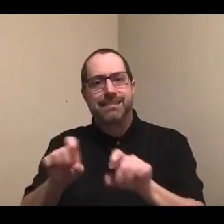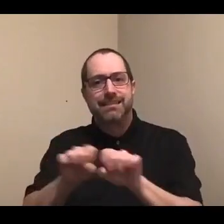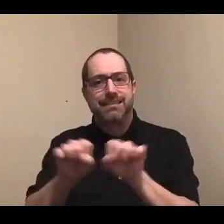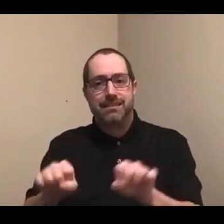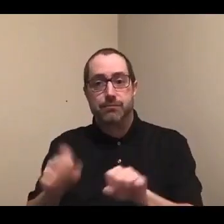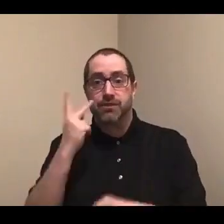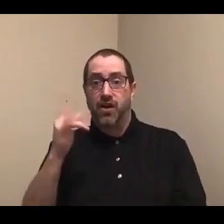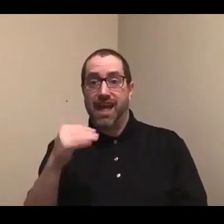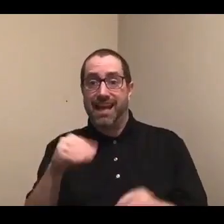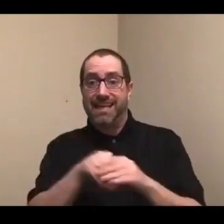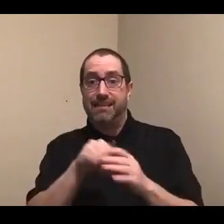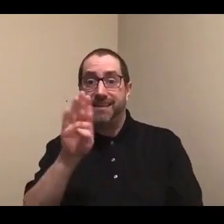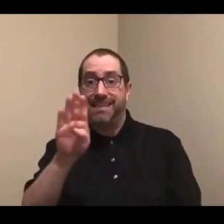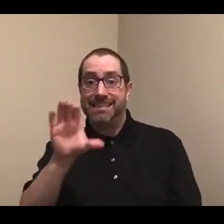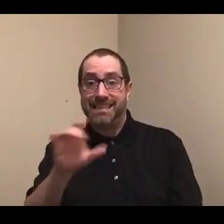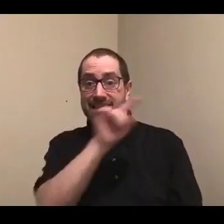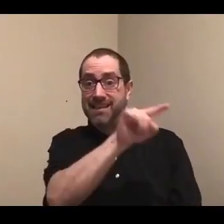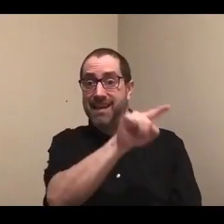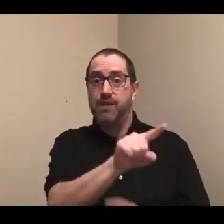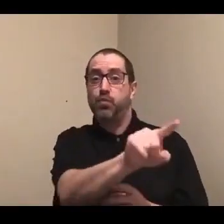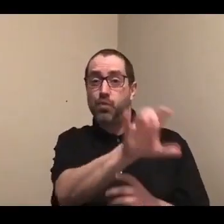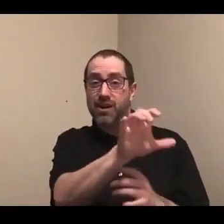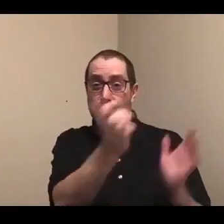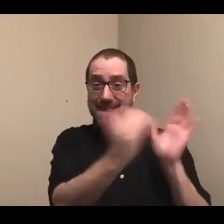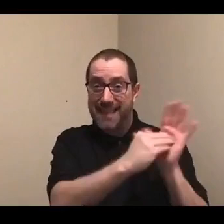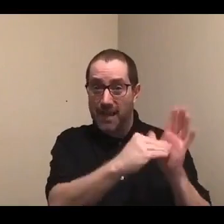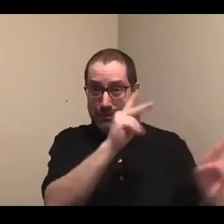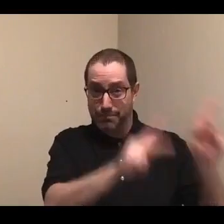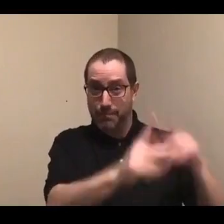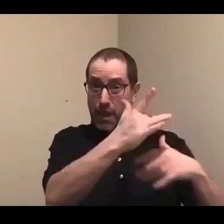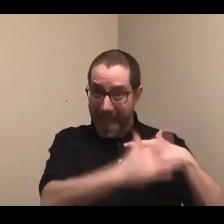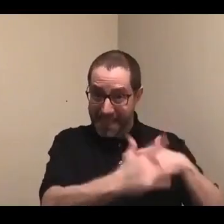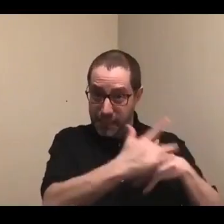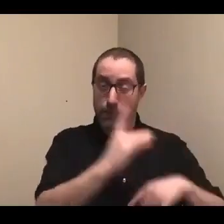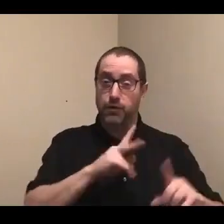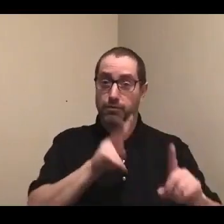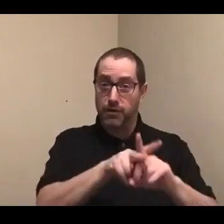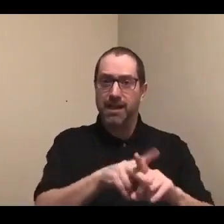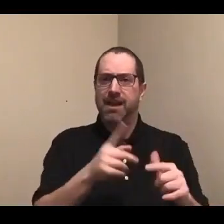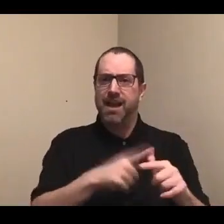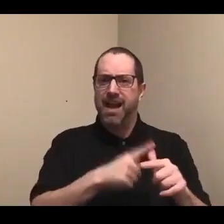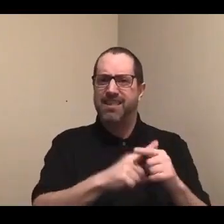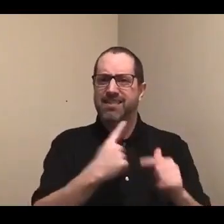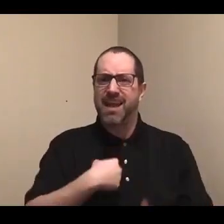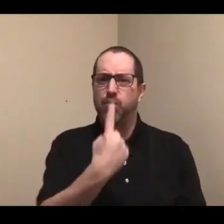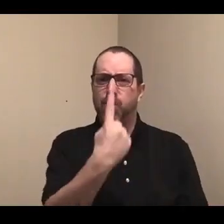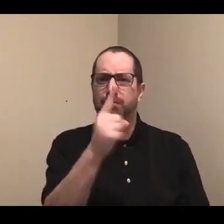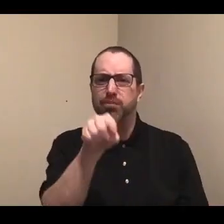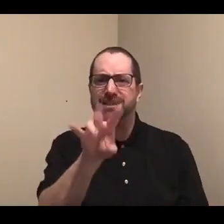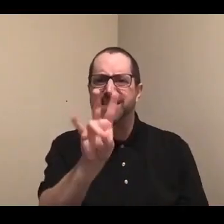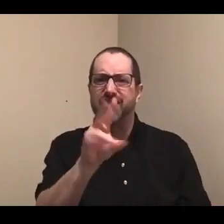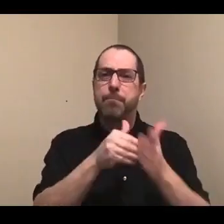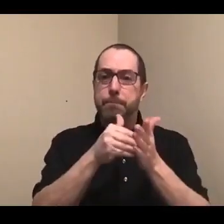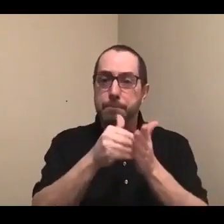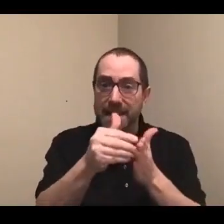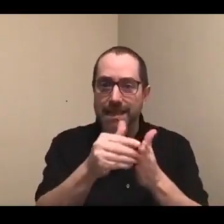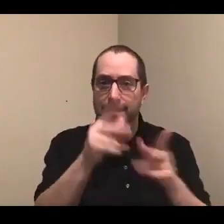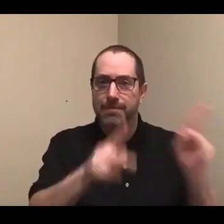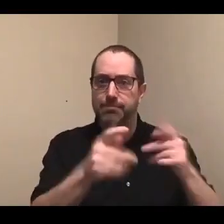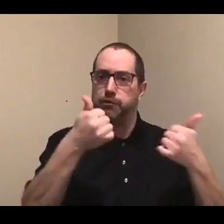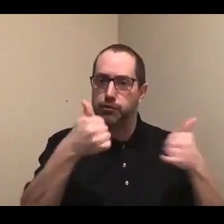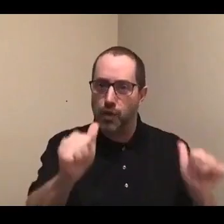had 100,000 people eligible, and they had 1.7 million people try to access, and it crashed the system. We need to be able to make sure that